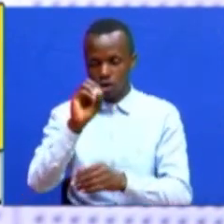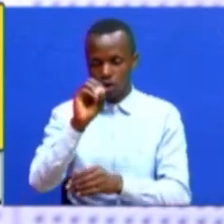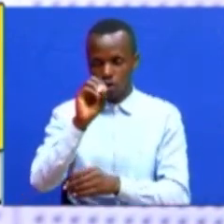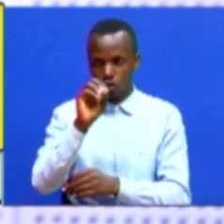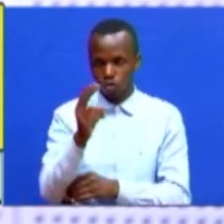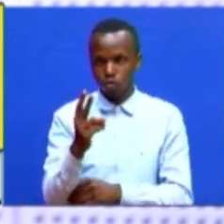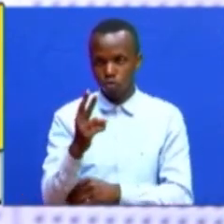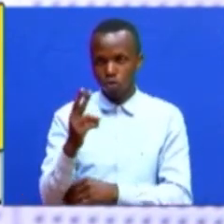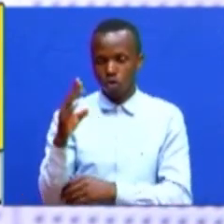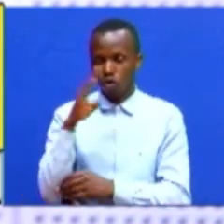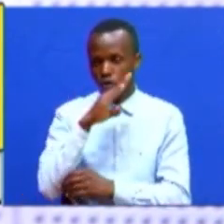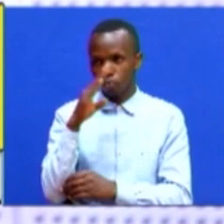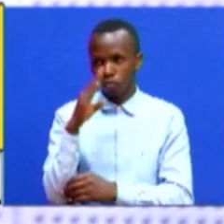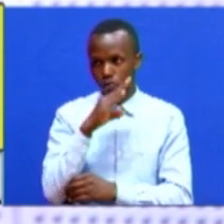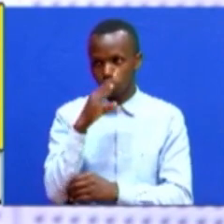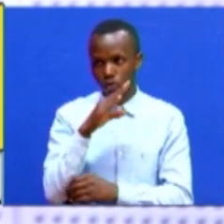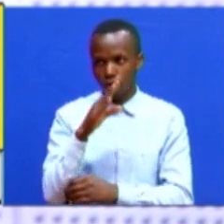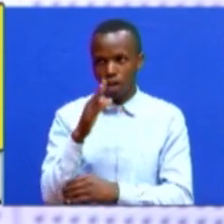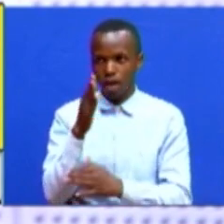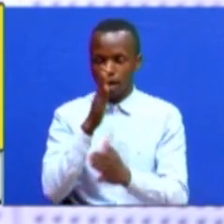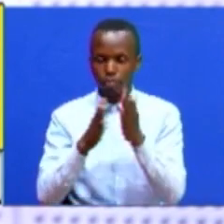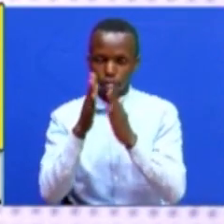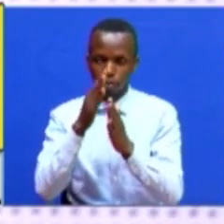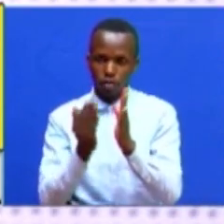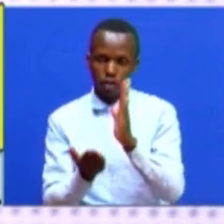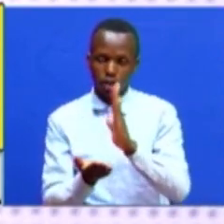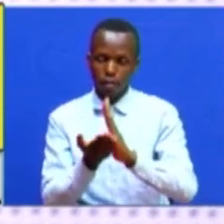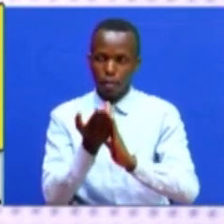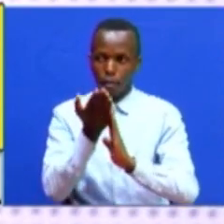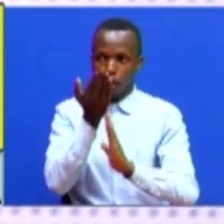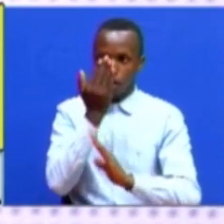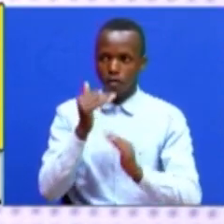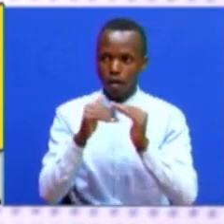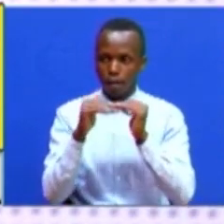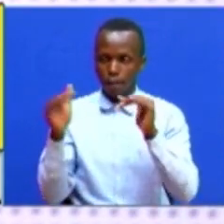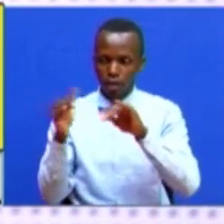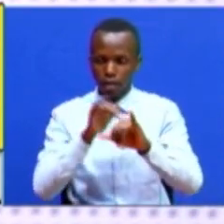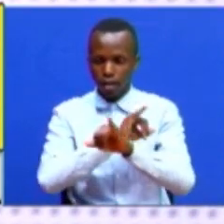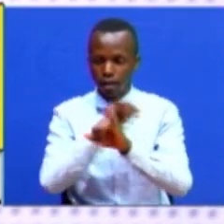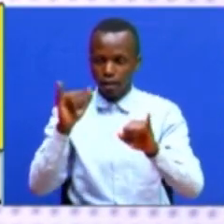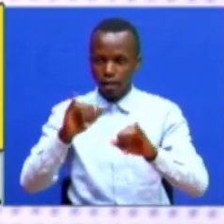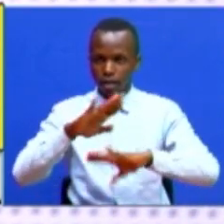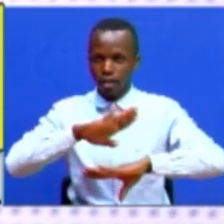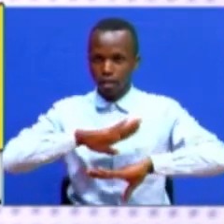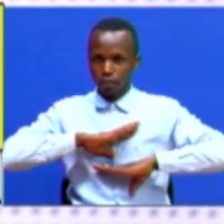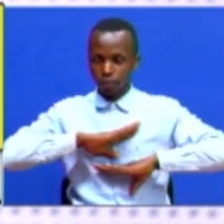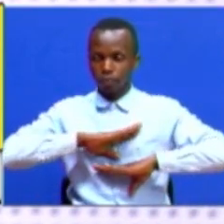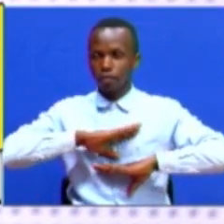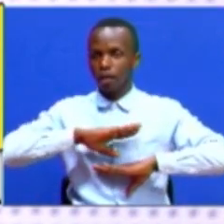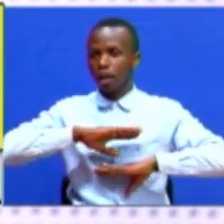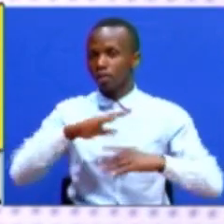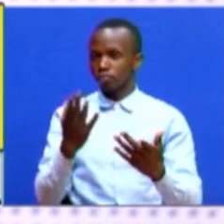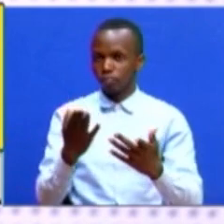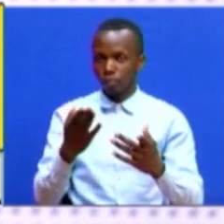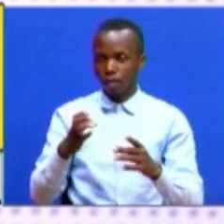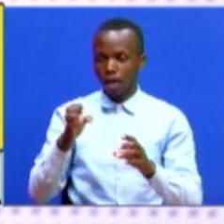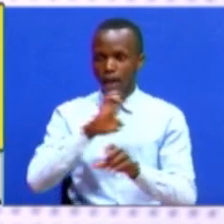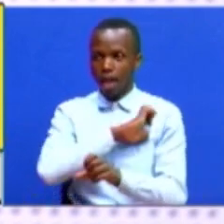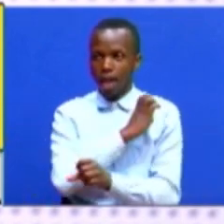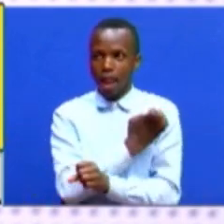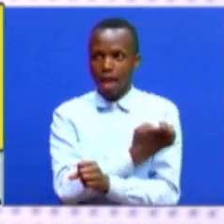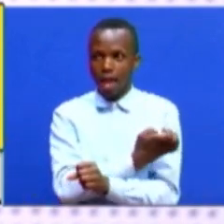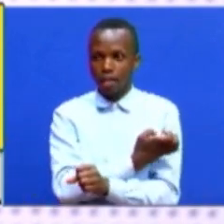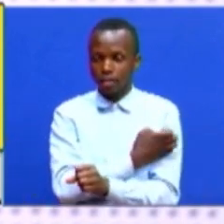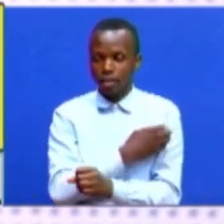through implementation of improved measures. Access to clean, affordable, reliable, and sustainable energy has